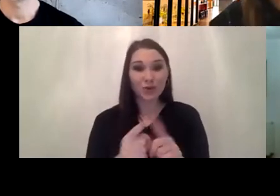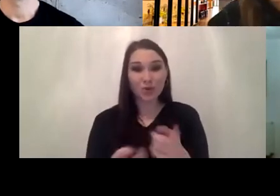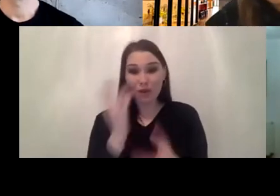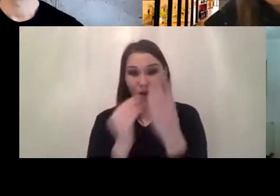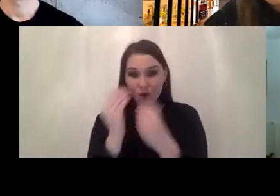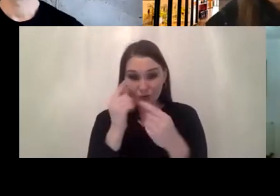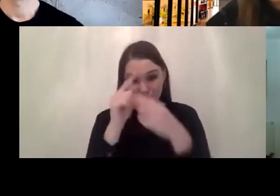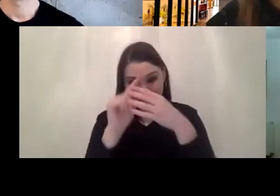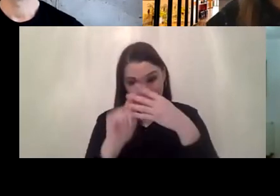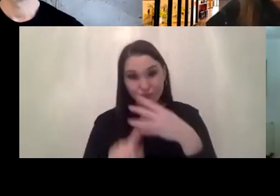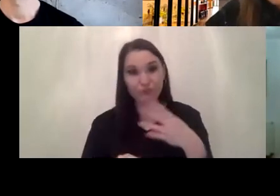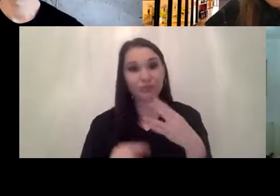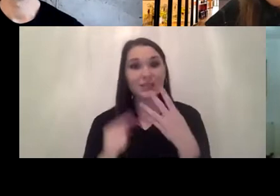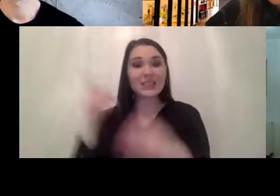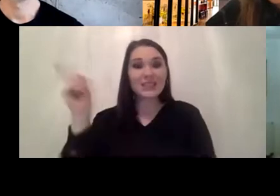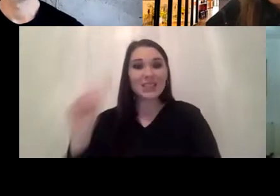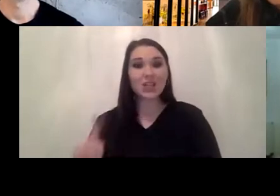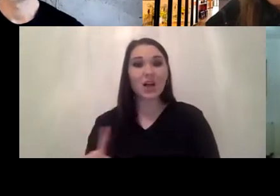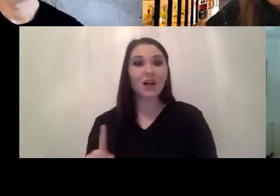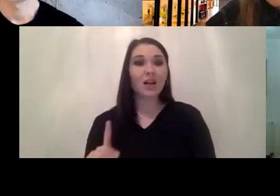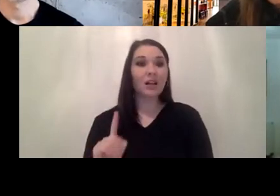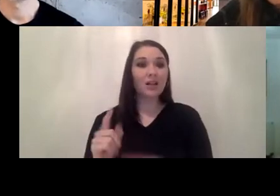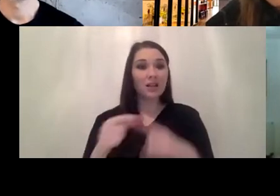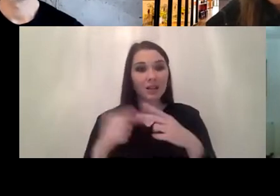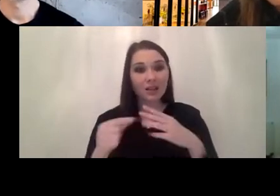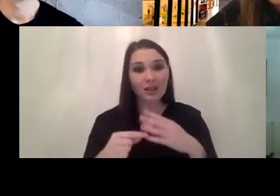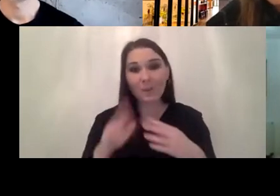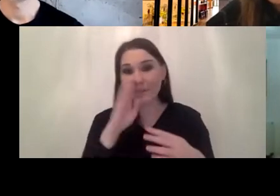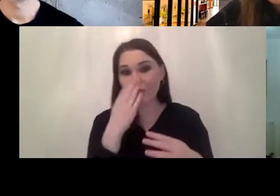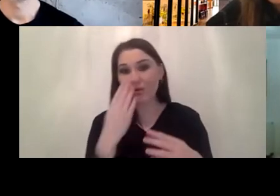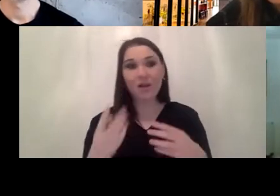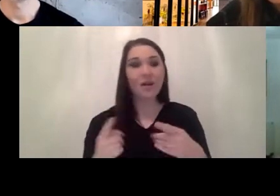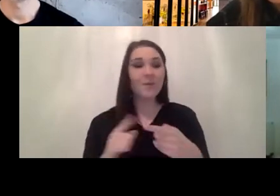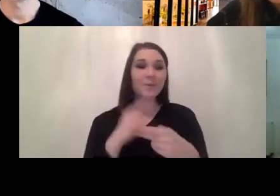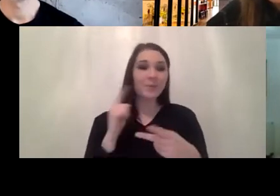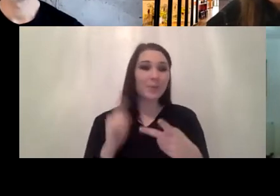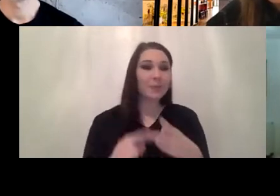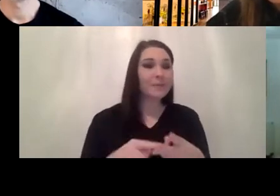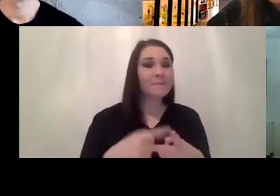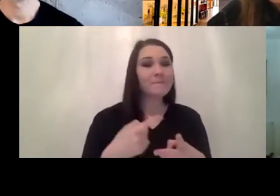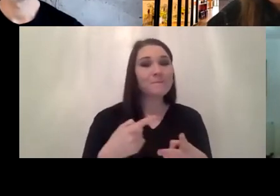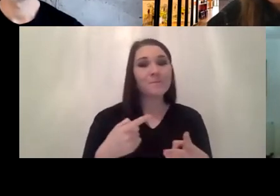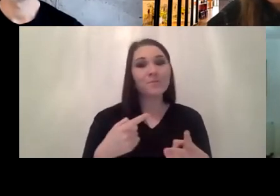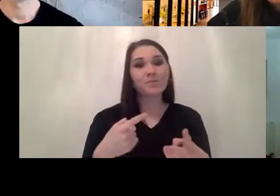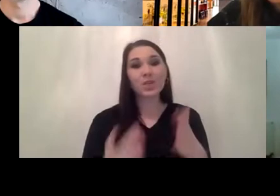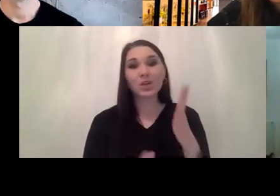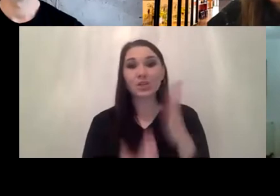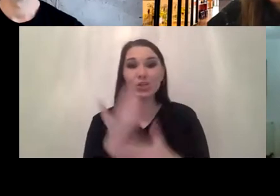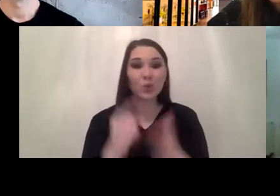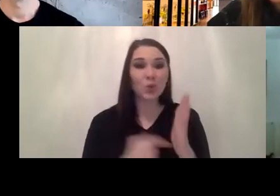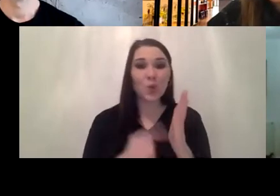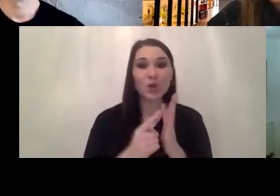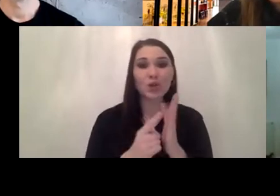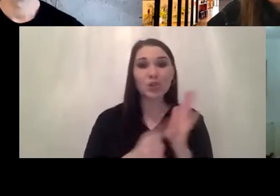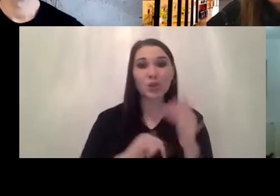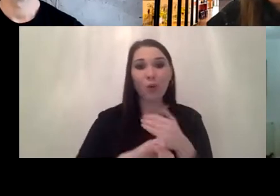used Miro before. Miro's changed my life. It's amazing. I've also used new tools because obviously I can't